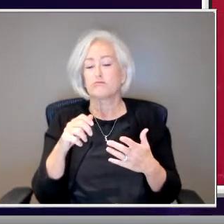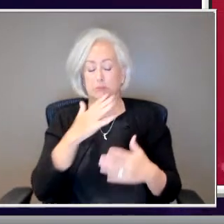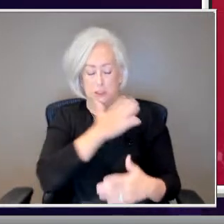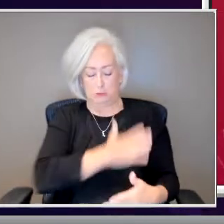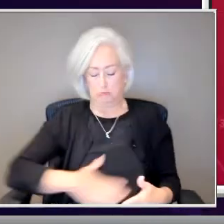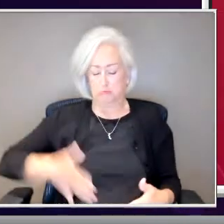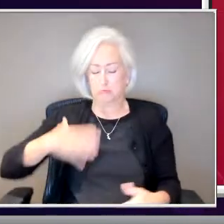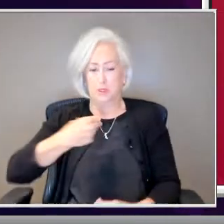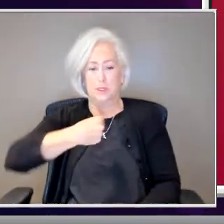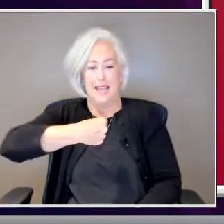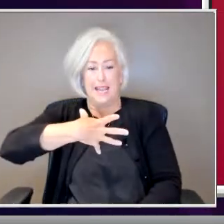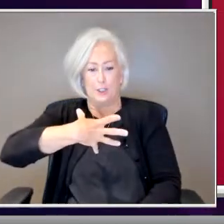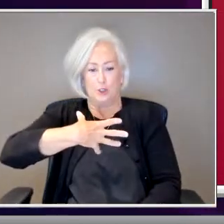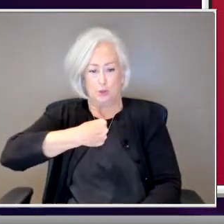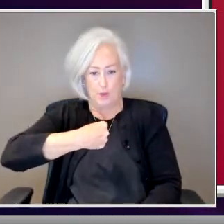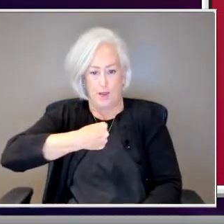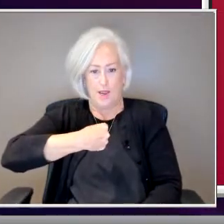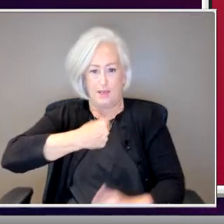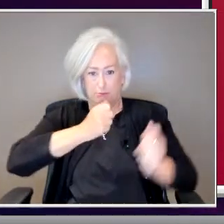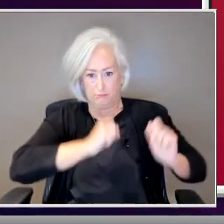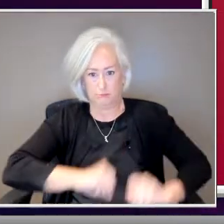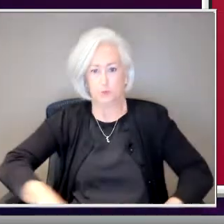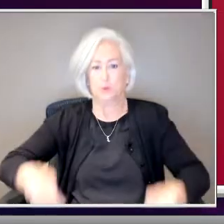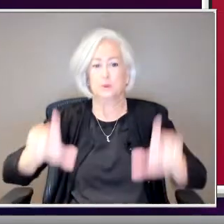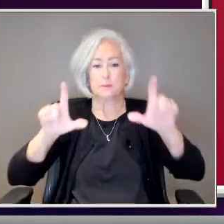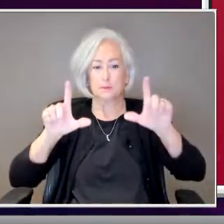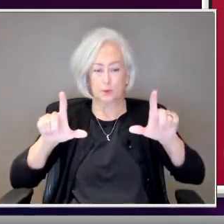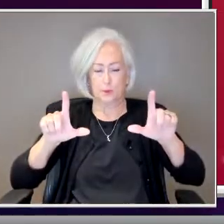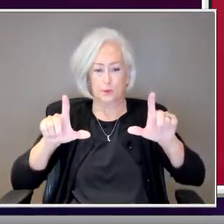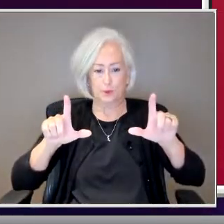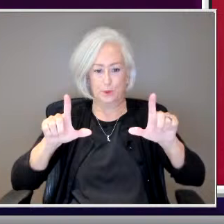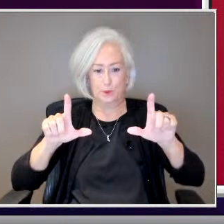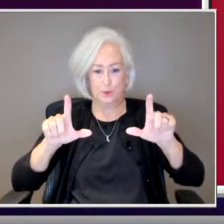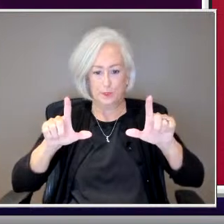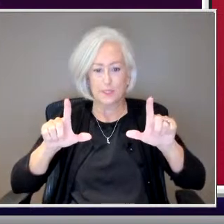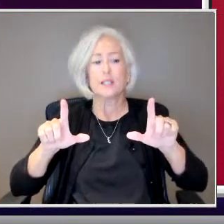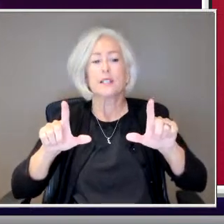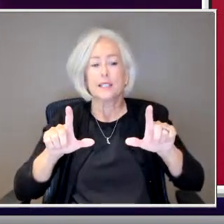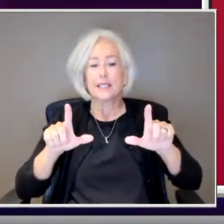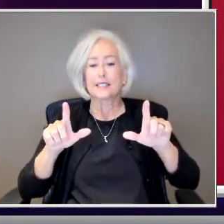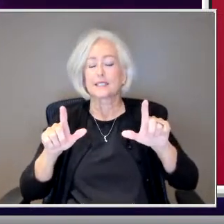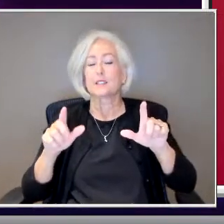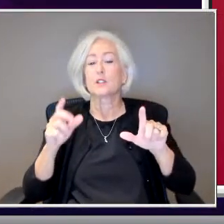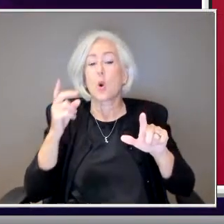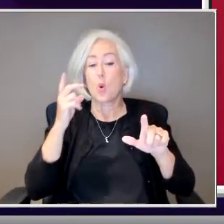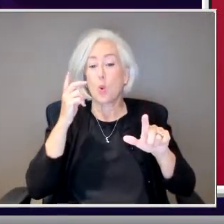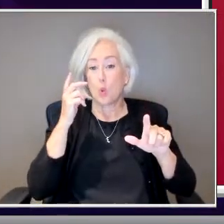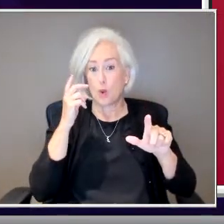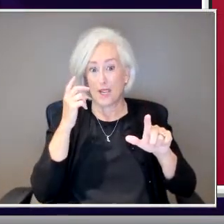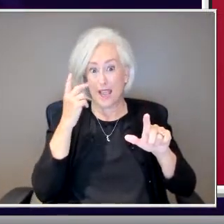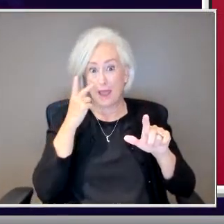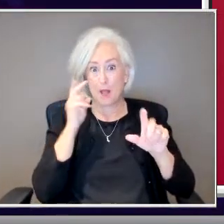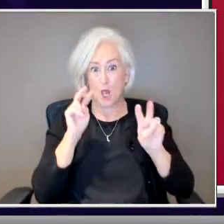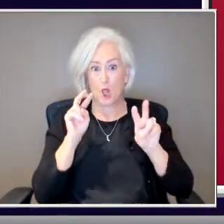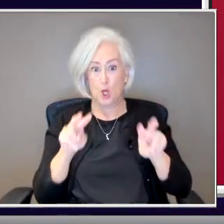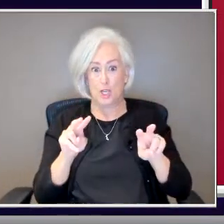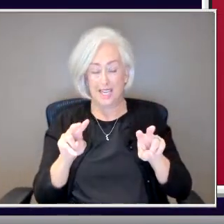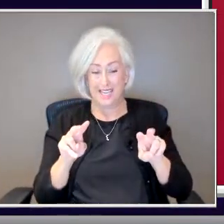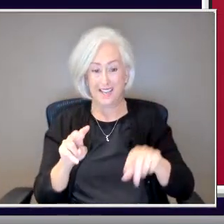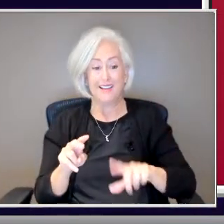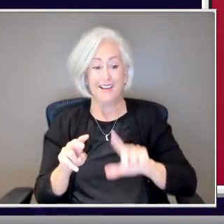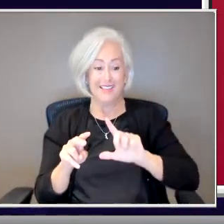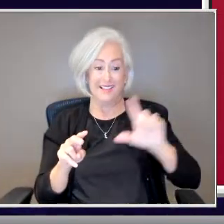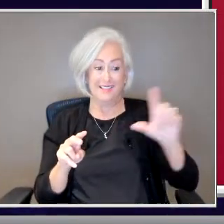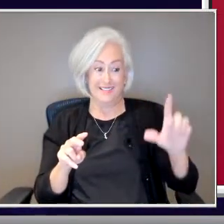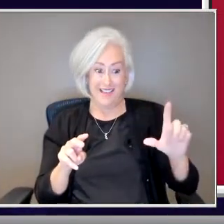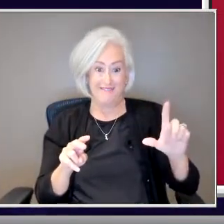chest X-ray is projected so the patient, as if the patient is looking at you. So left is right and right is left. So you know the heart's on the left side, but it looks